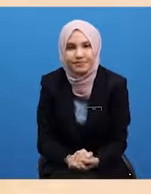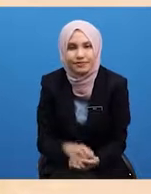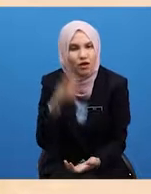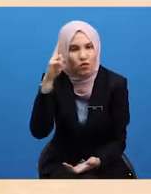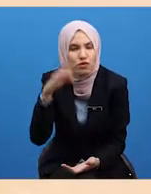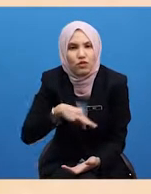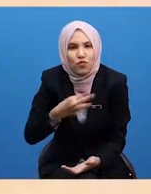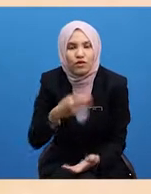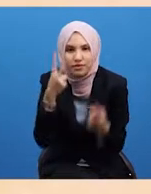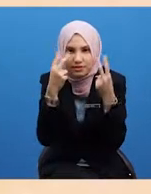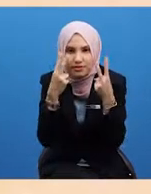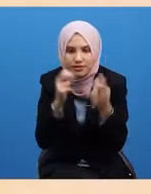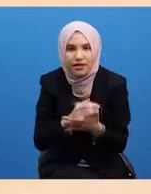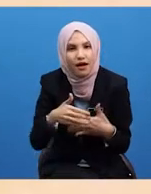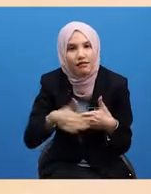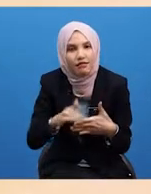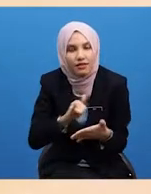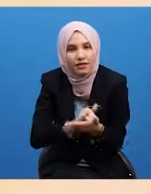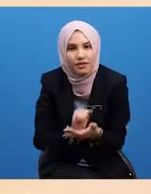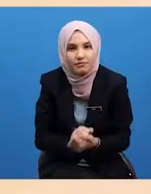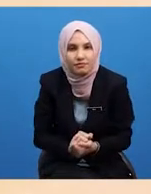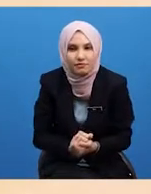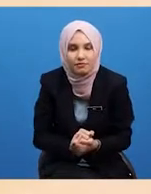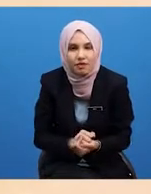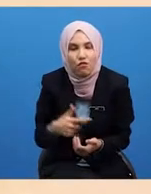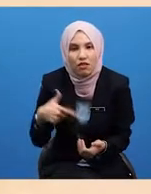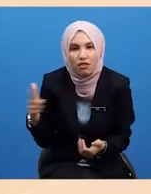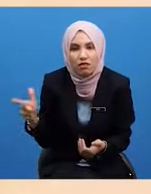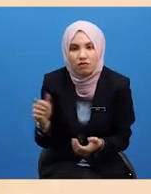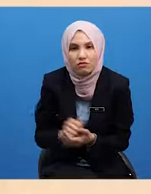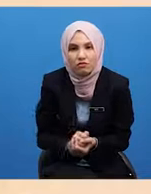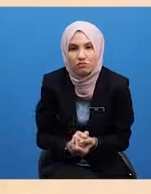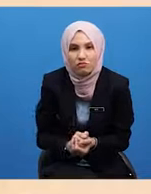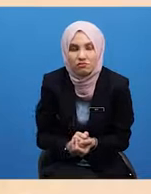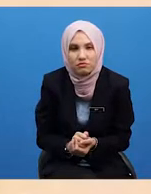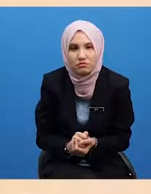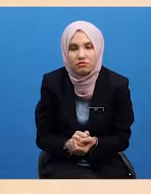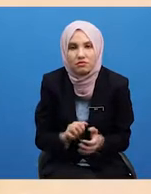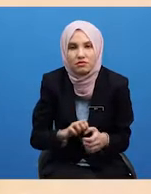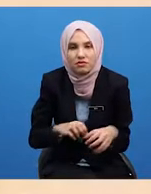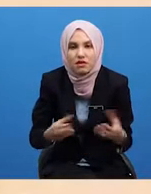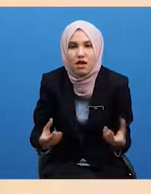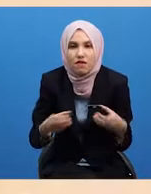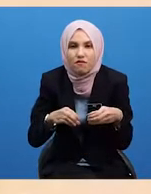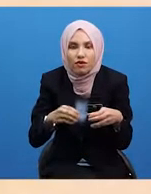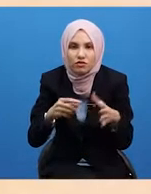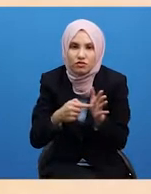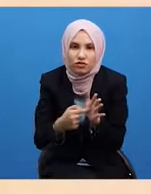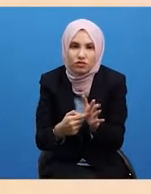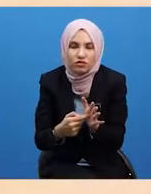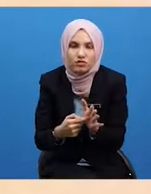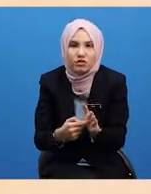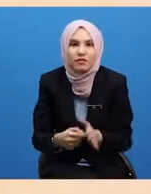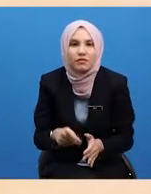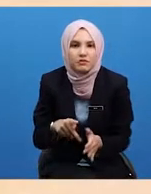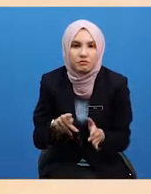Richard feels sad after that and even lonelier. This event shows how Pa, as Richard's